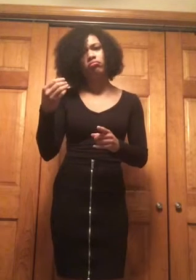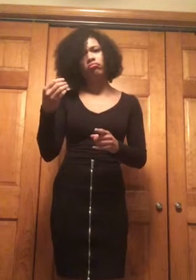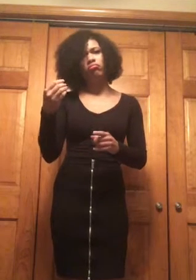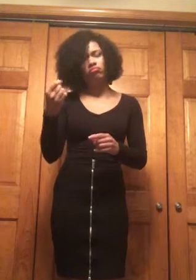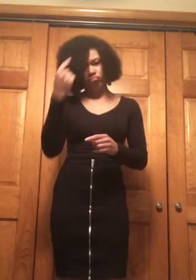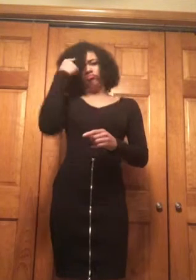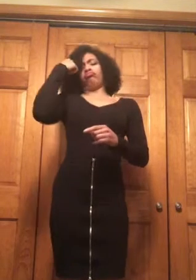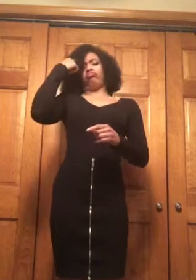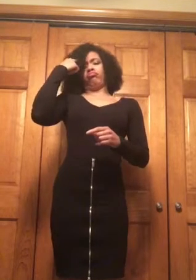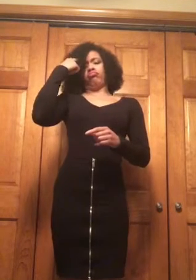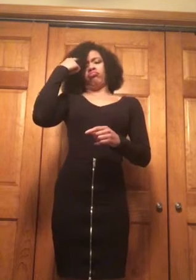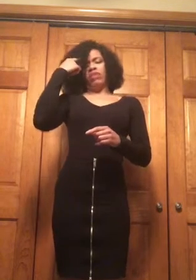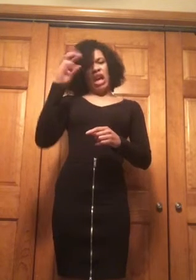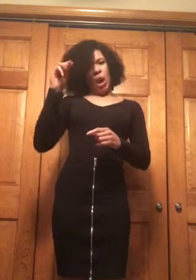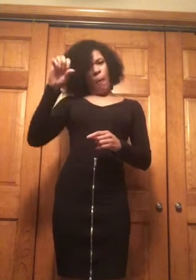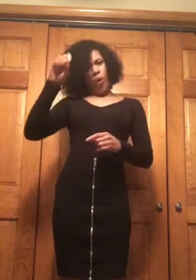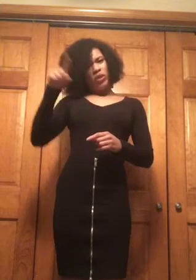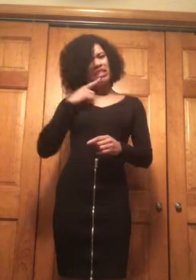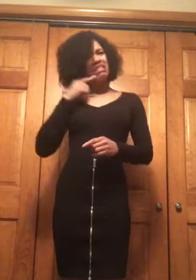Is Moses deaf like me?